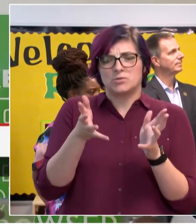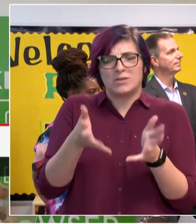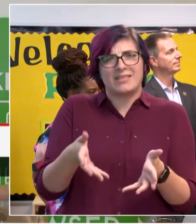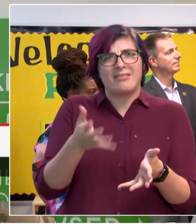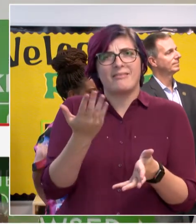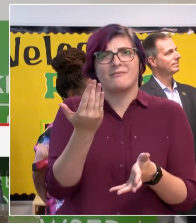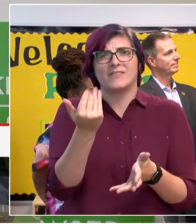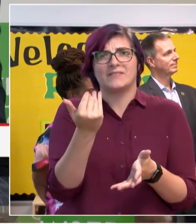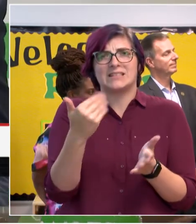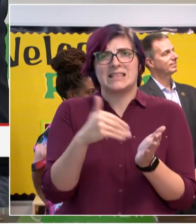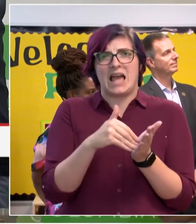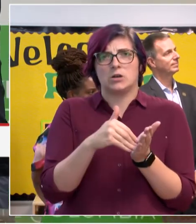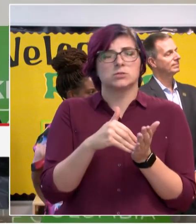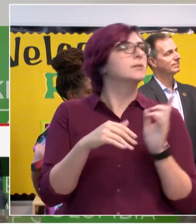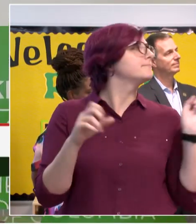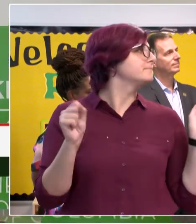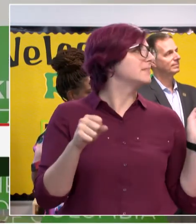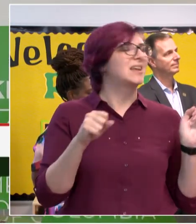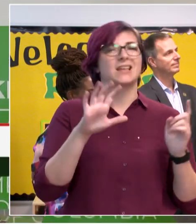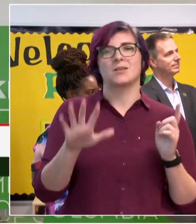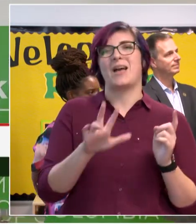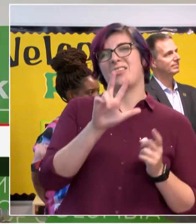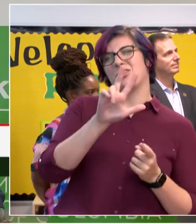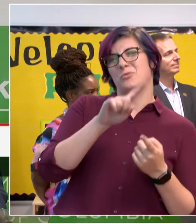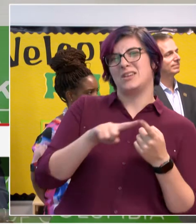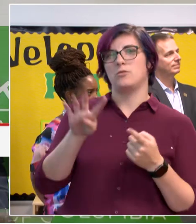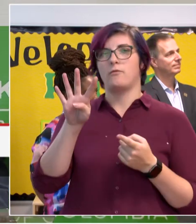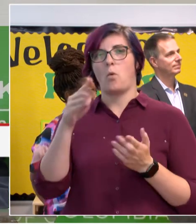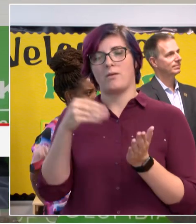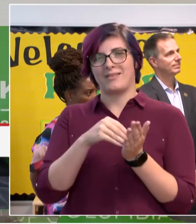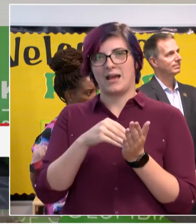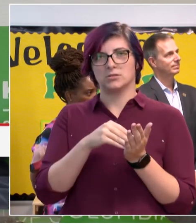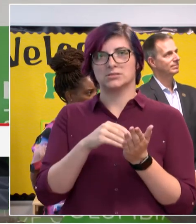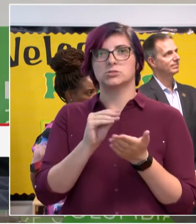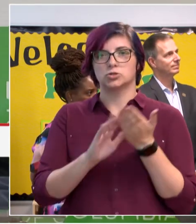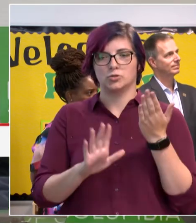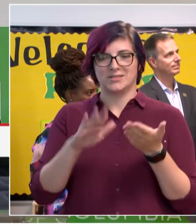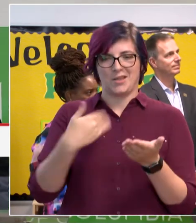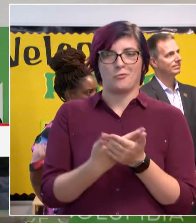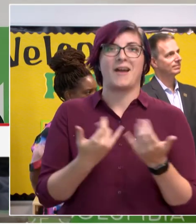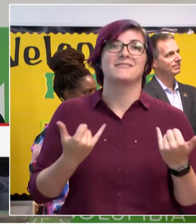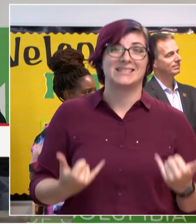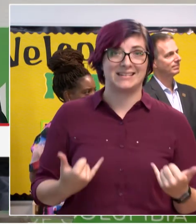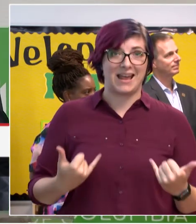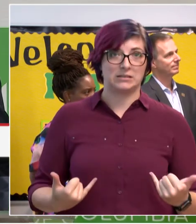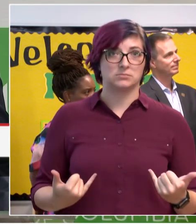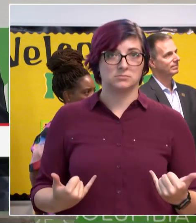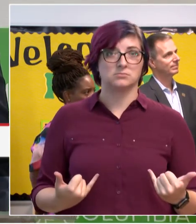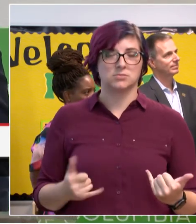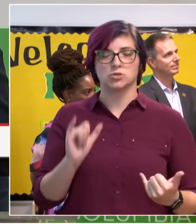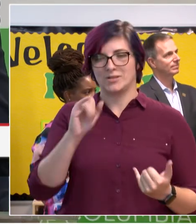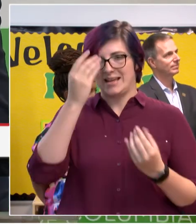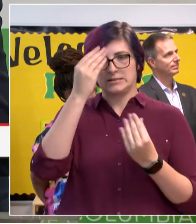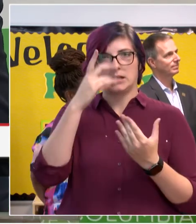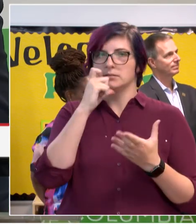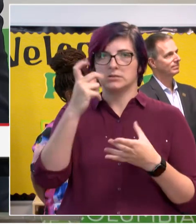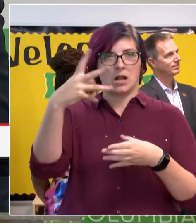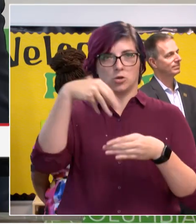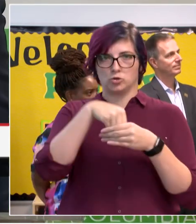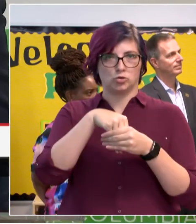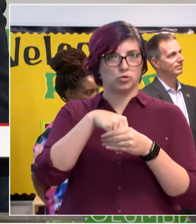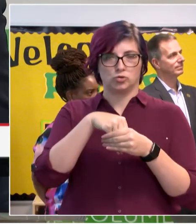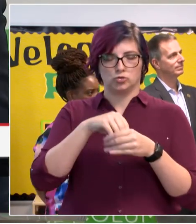there's about 3,000 to 4,000 students that just arrived today. So That data do not include